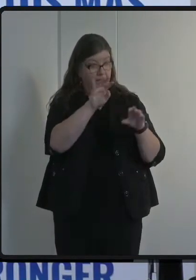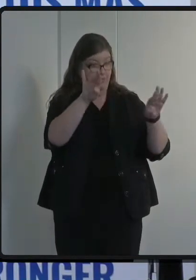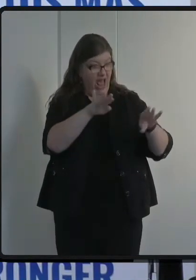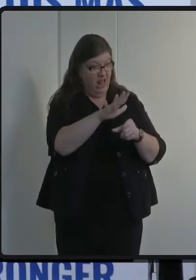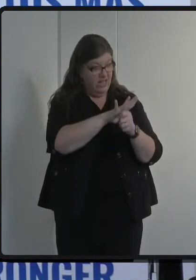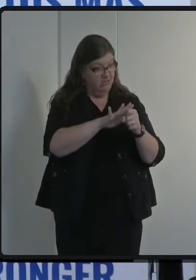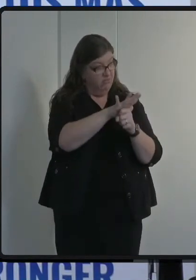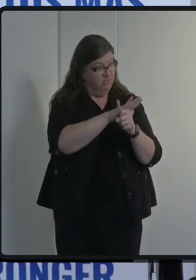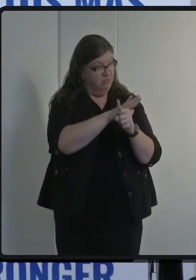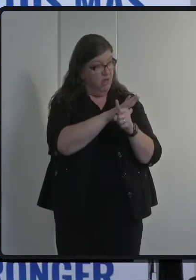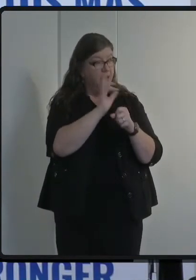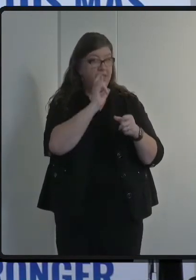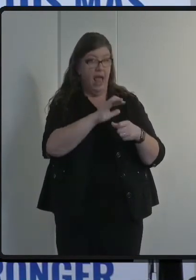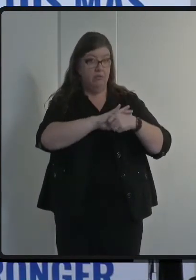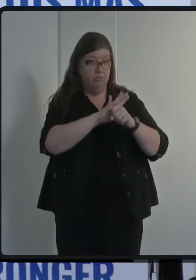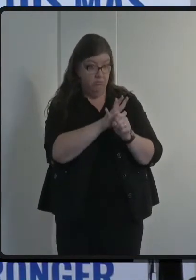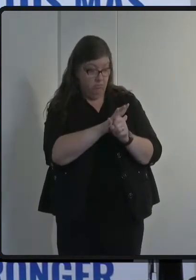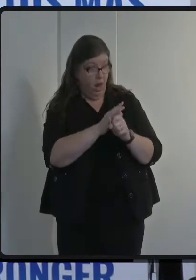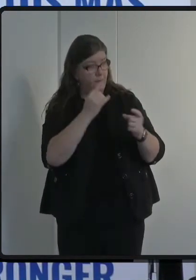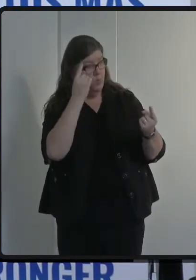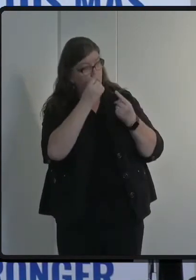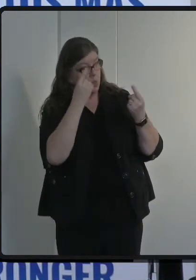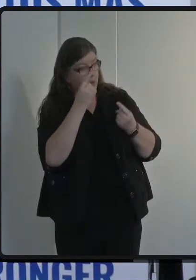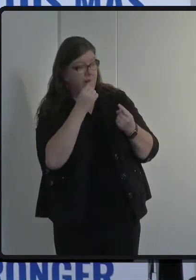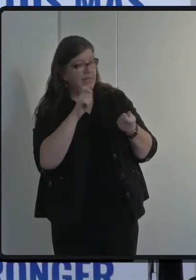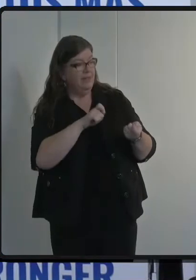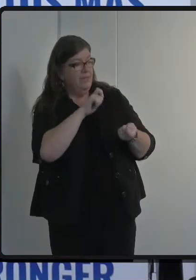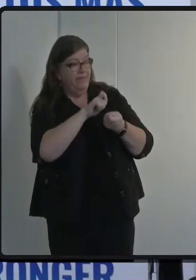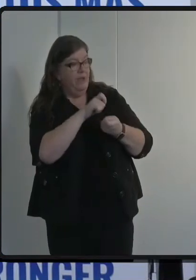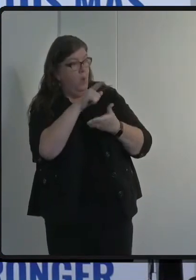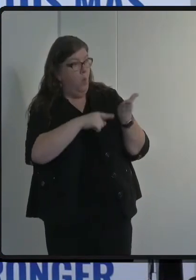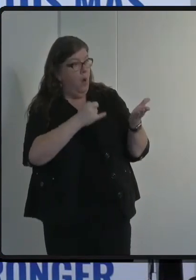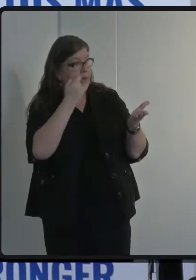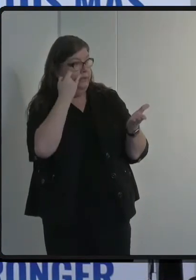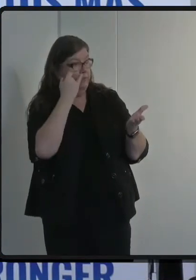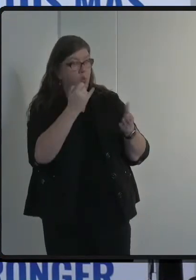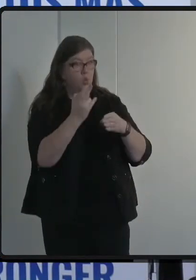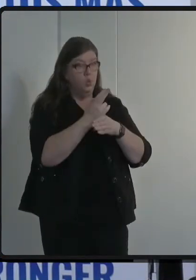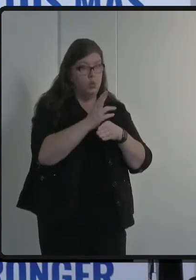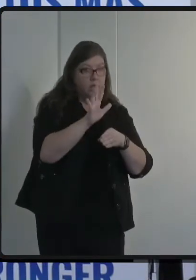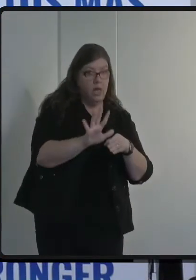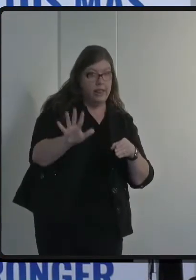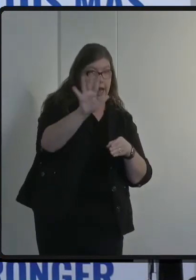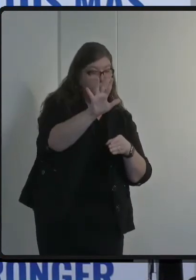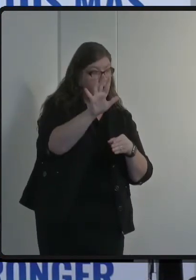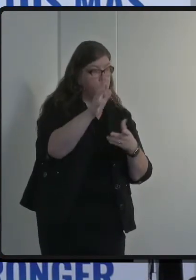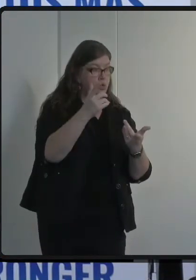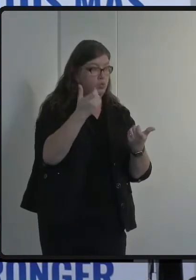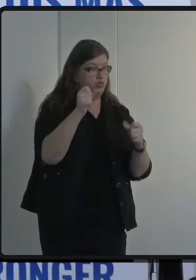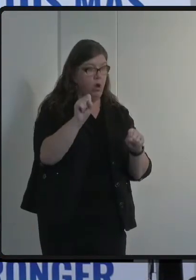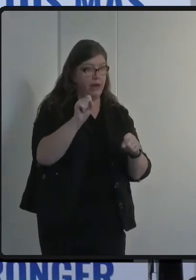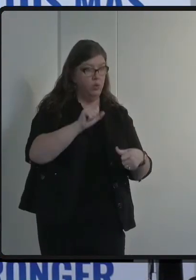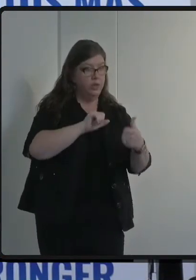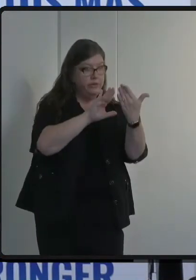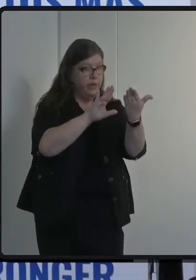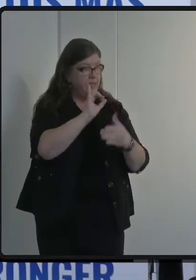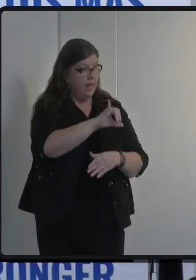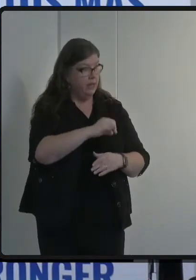the rates of infection. And I'm wondering what specific strategies are being employed there to try to address